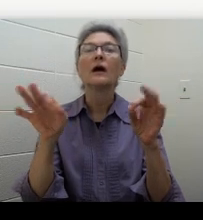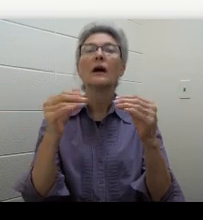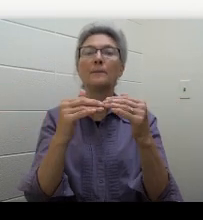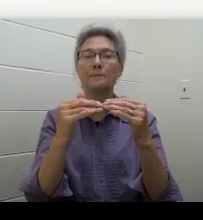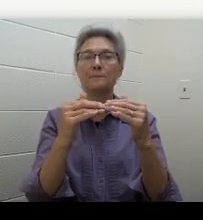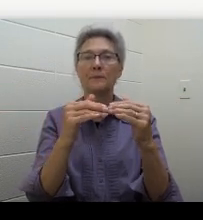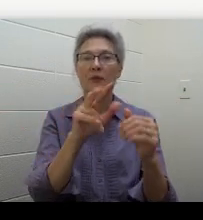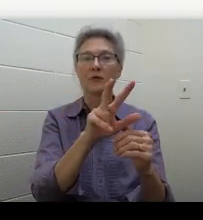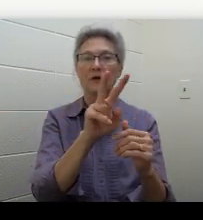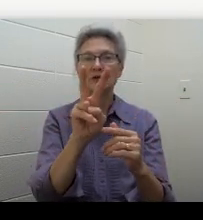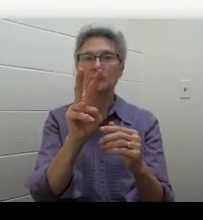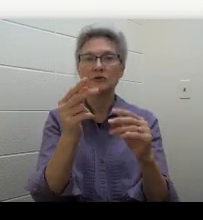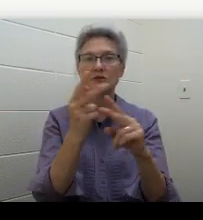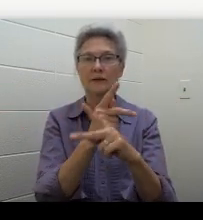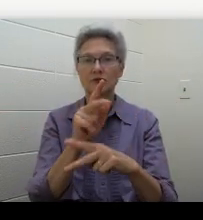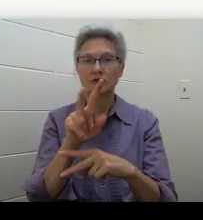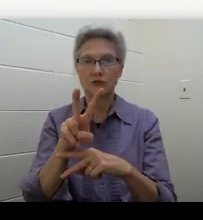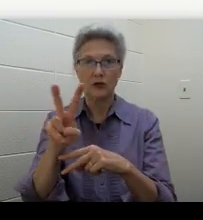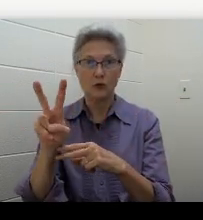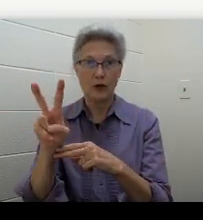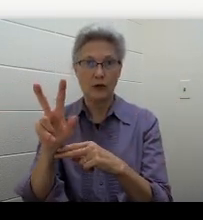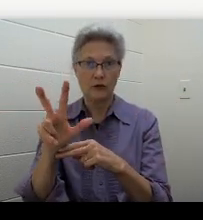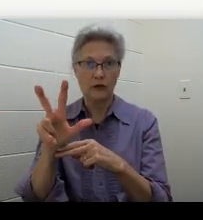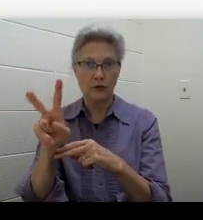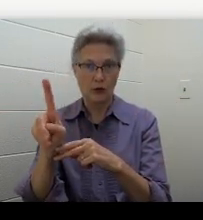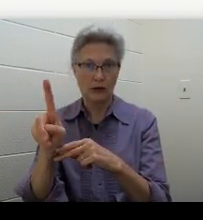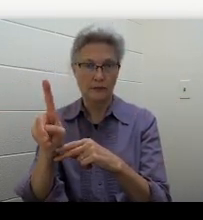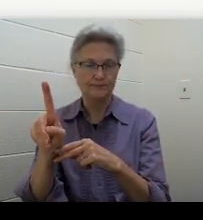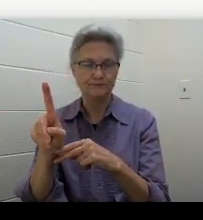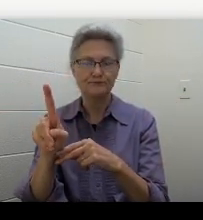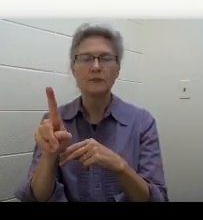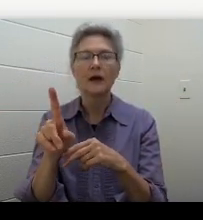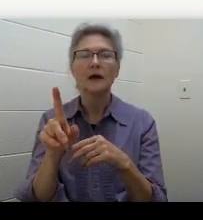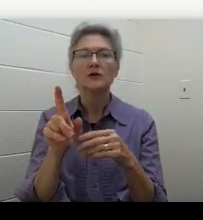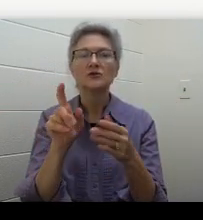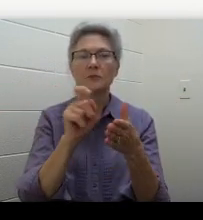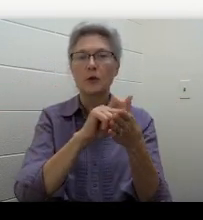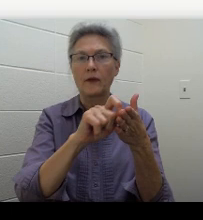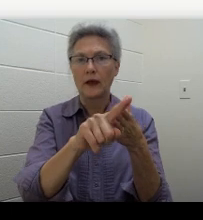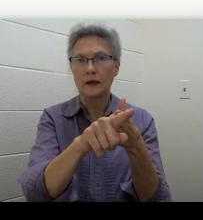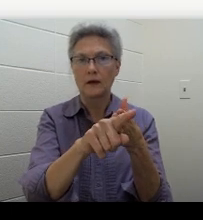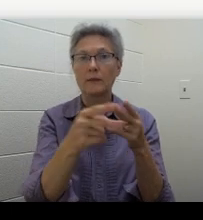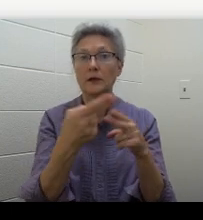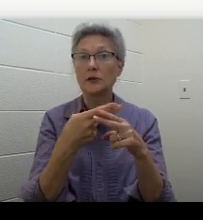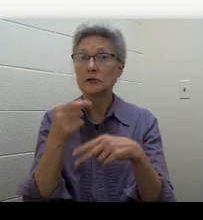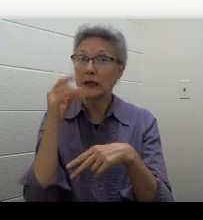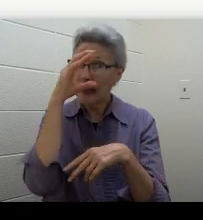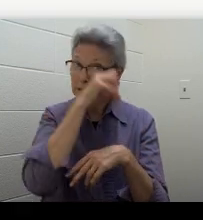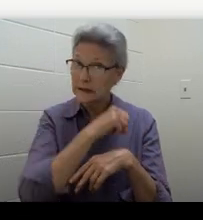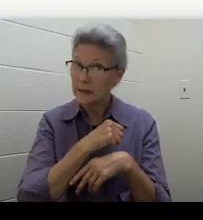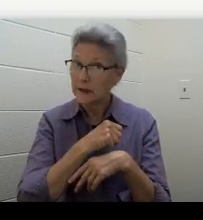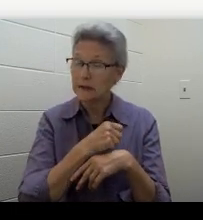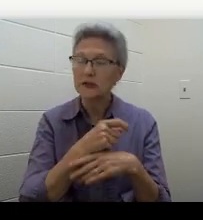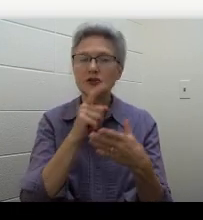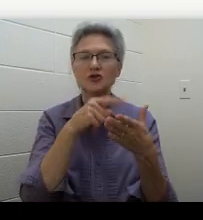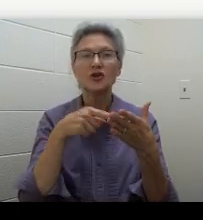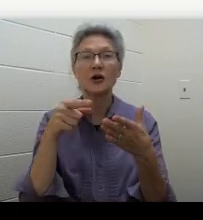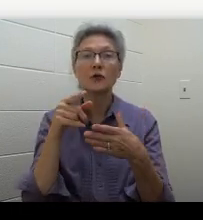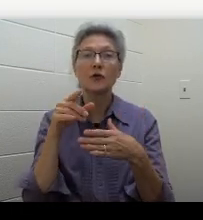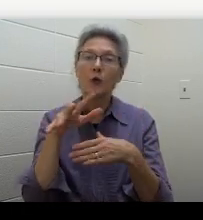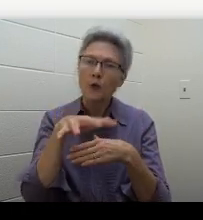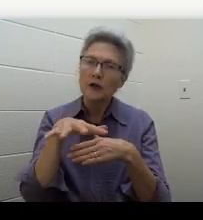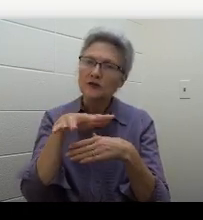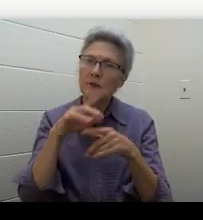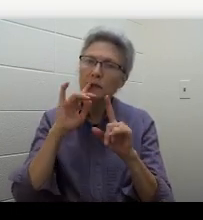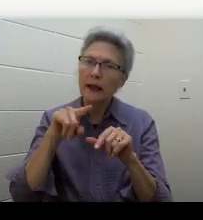31. So I'm going to put that here. So I'm going to use an estimate both to check the reasonableness